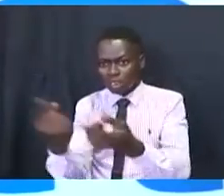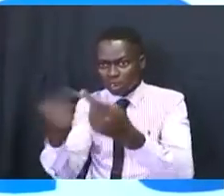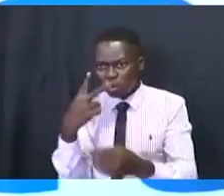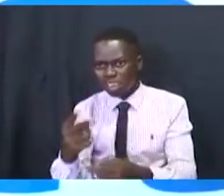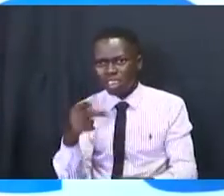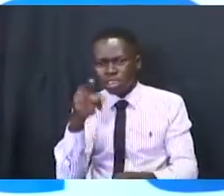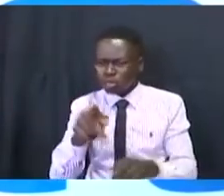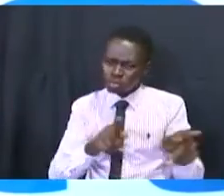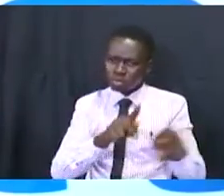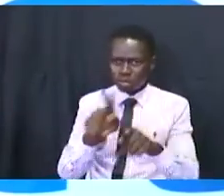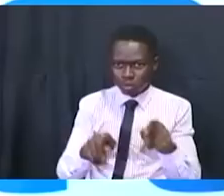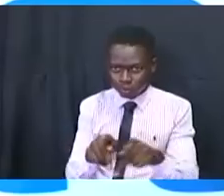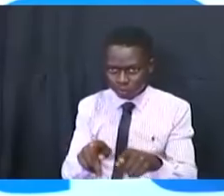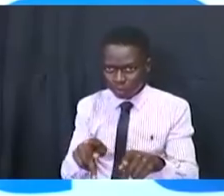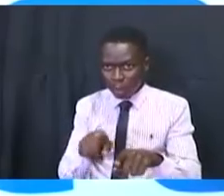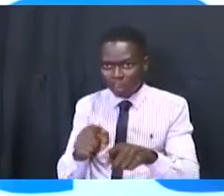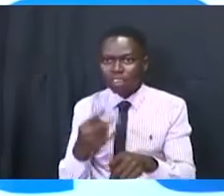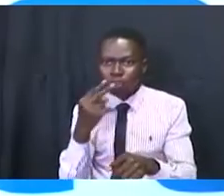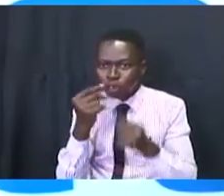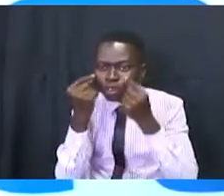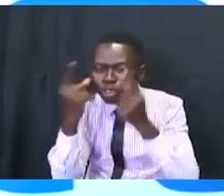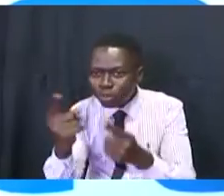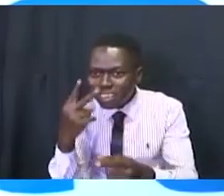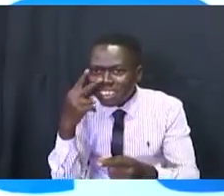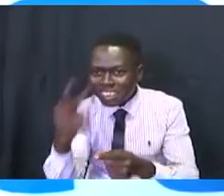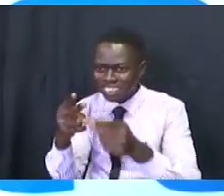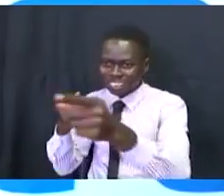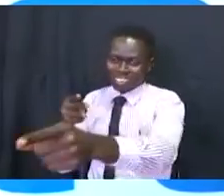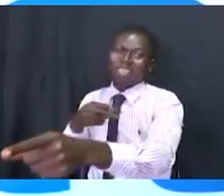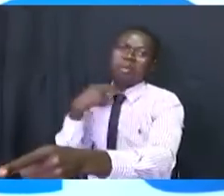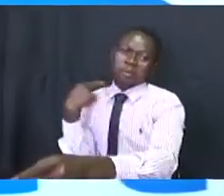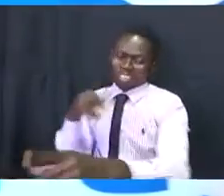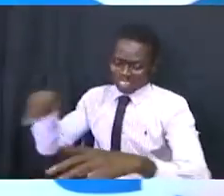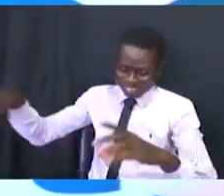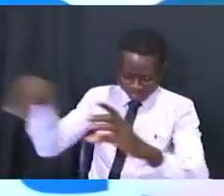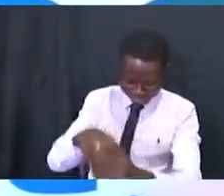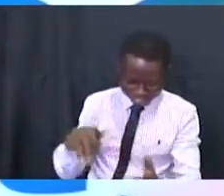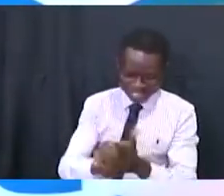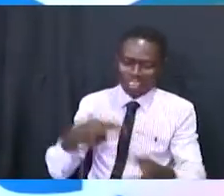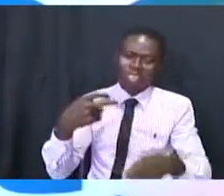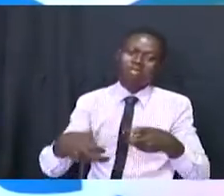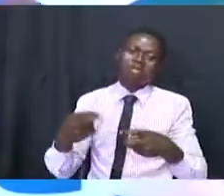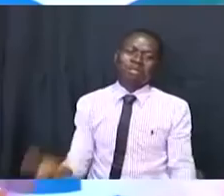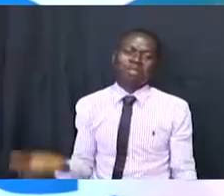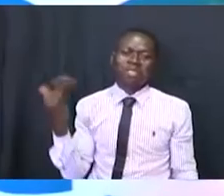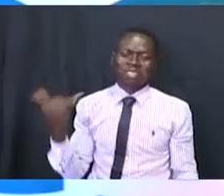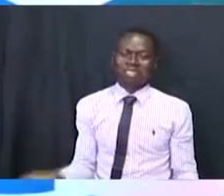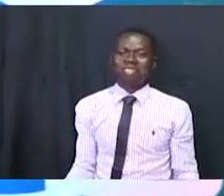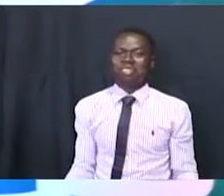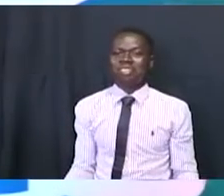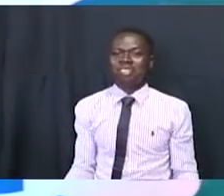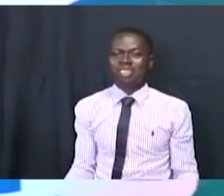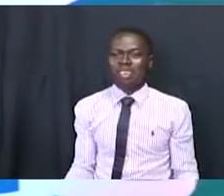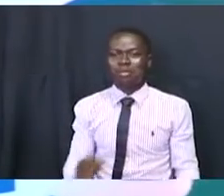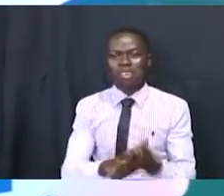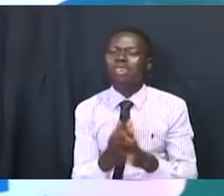said, you people. But he was surprised to have seen me. So when he saw me, he was so disappointed.